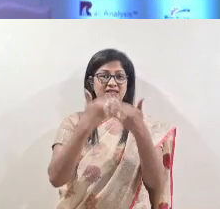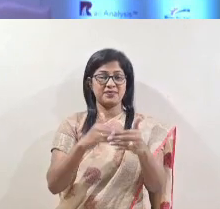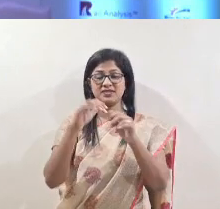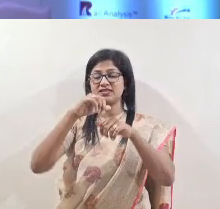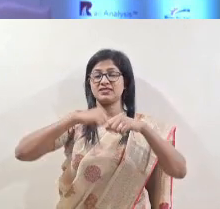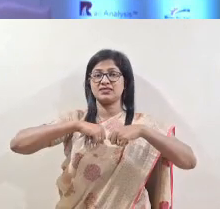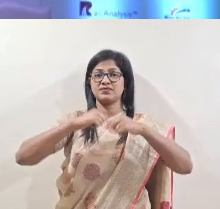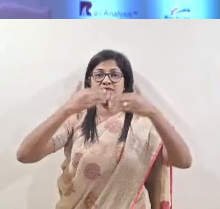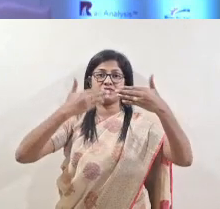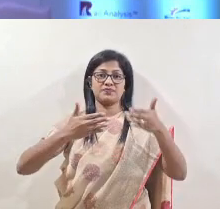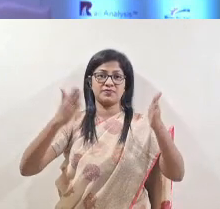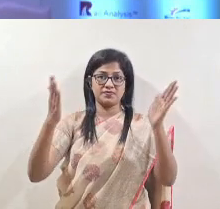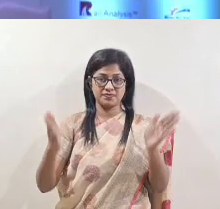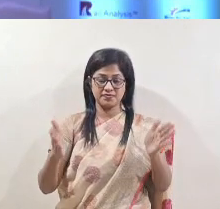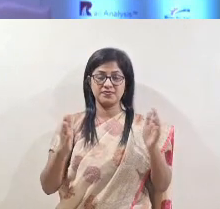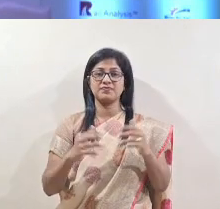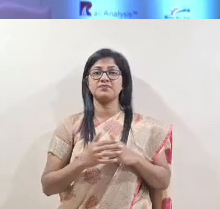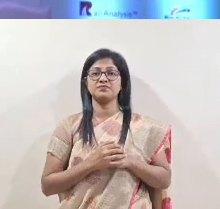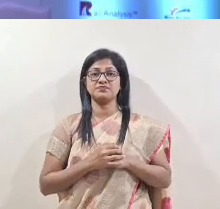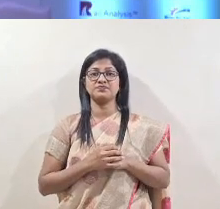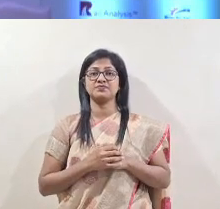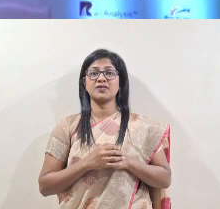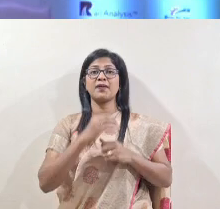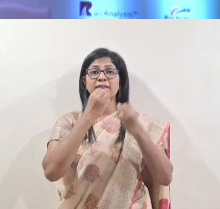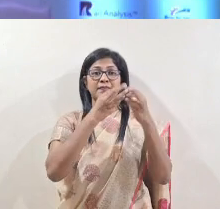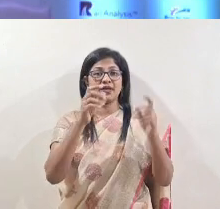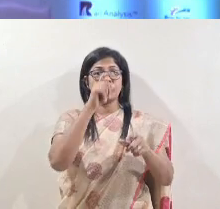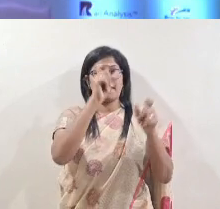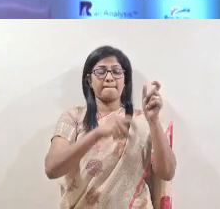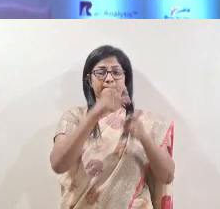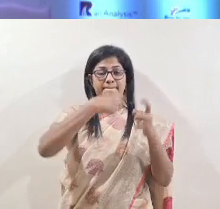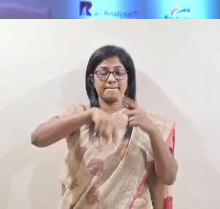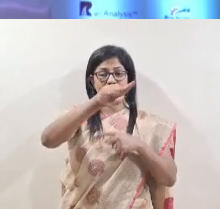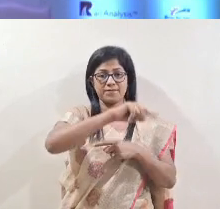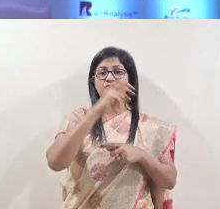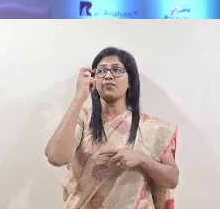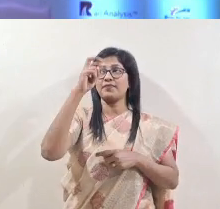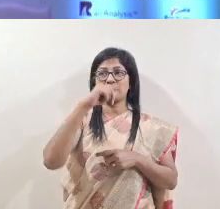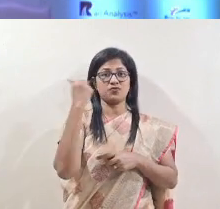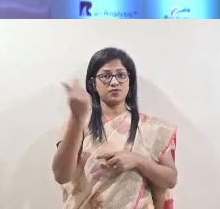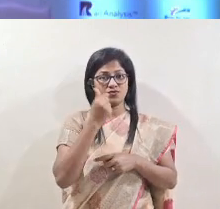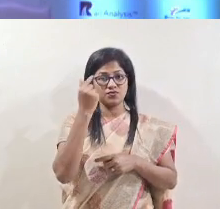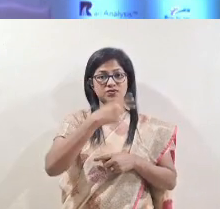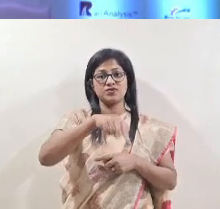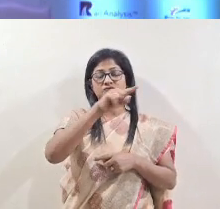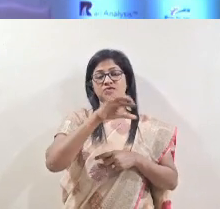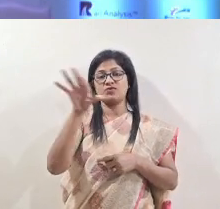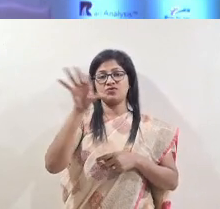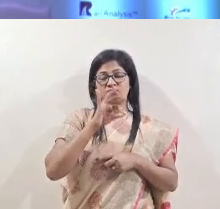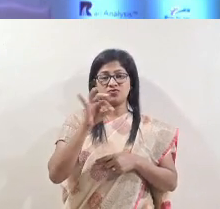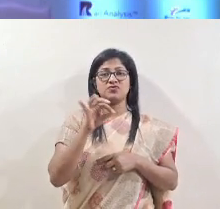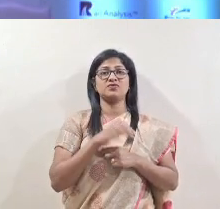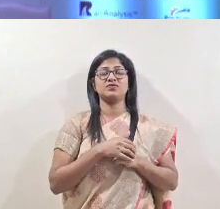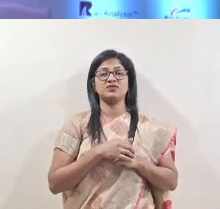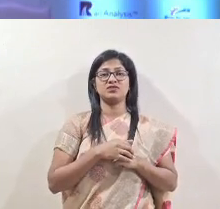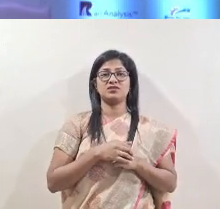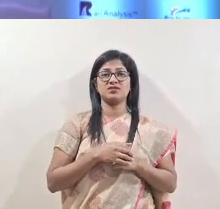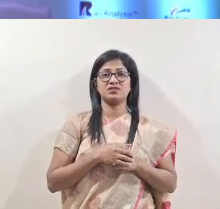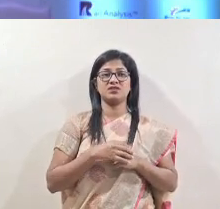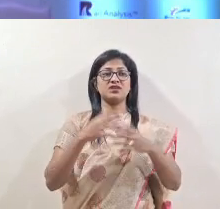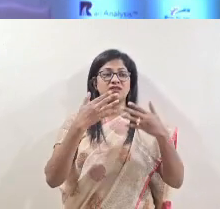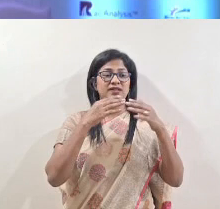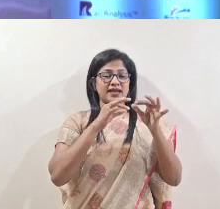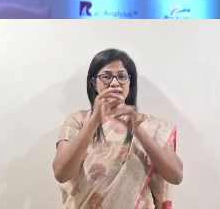space? So most of the people or the metro users had gone with the option of expanding exit